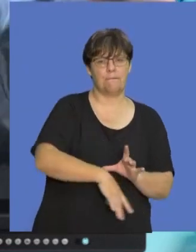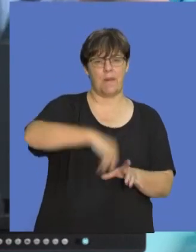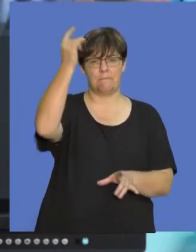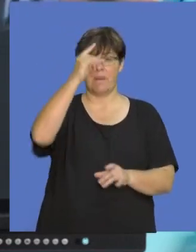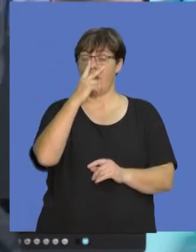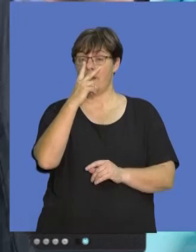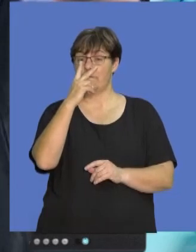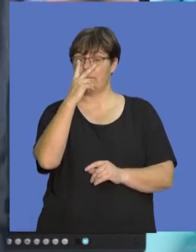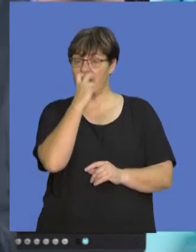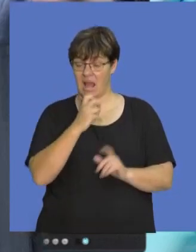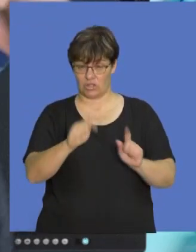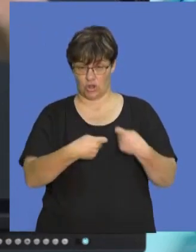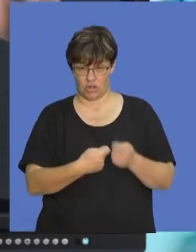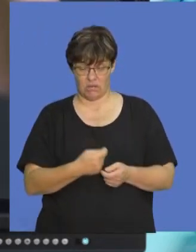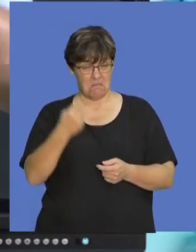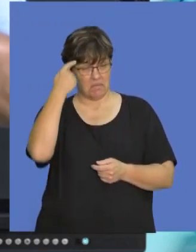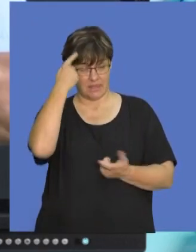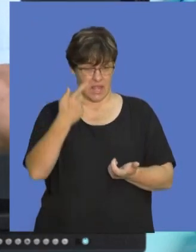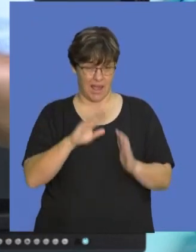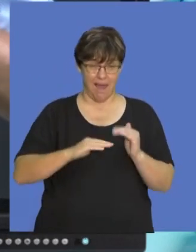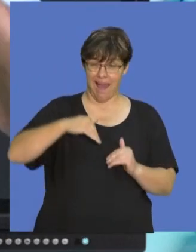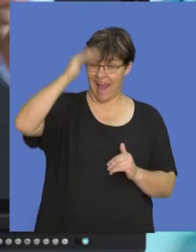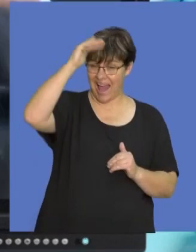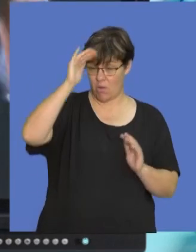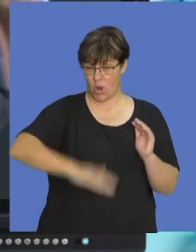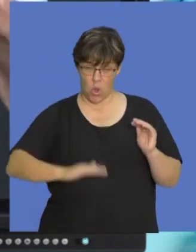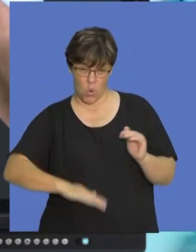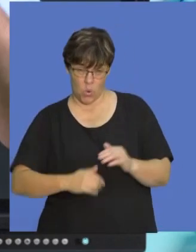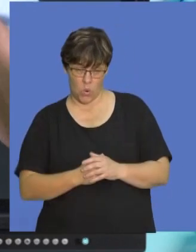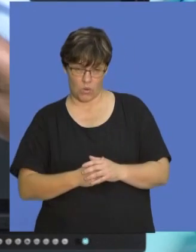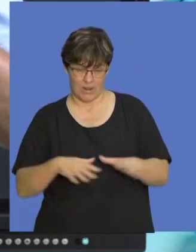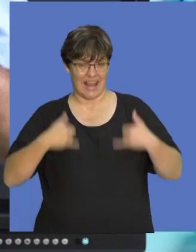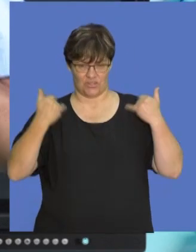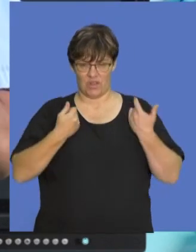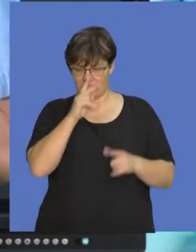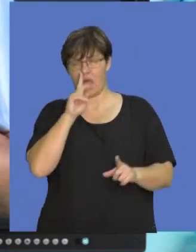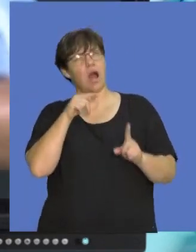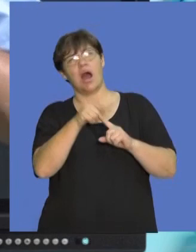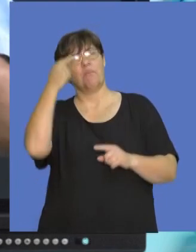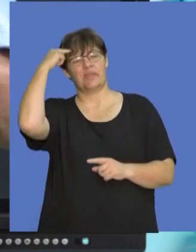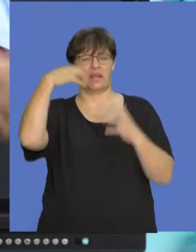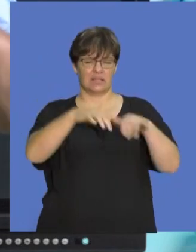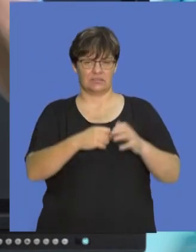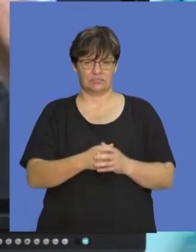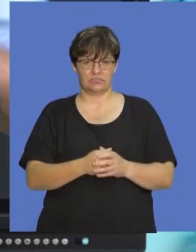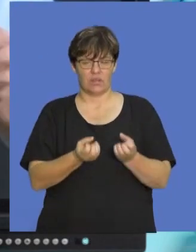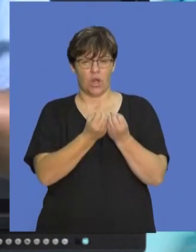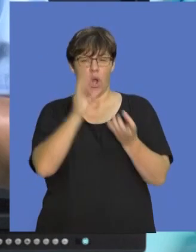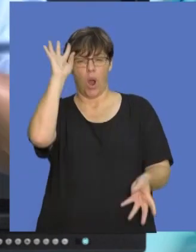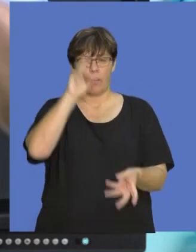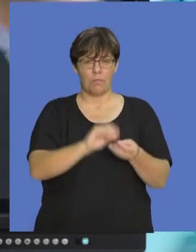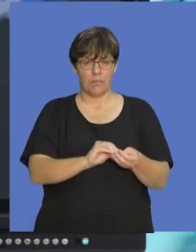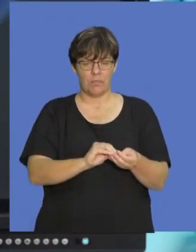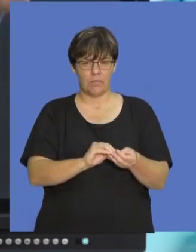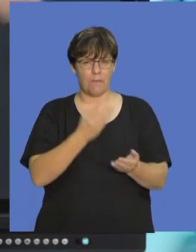to be of pulling out a black sock? Do you think it's going to be high or low? Let's have some fun. Let's predict.